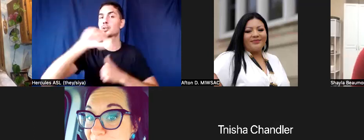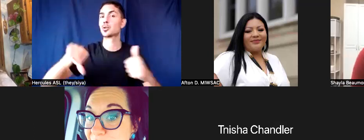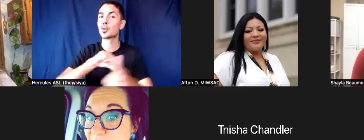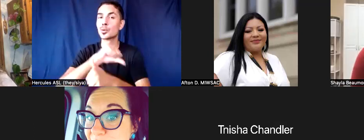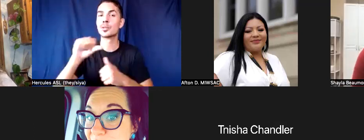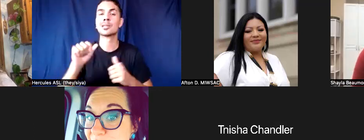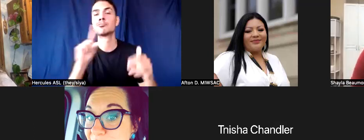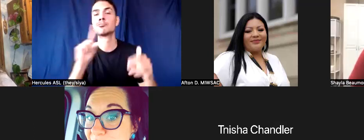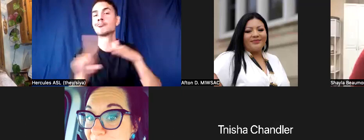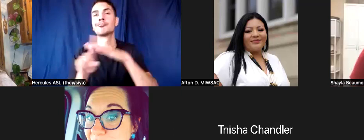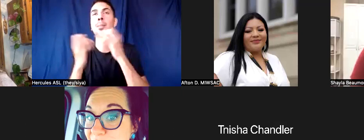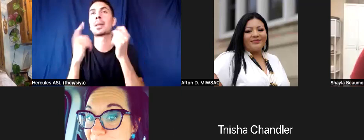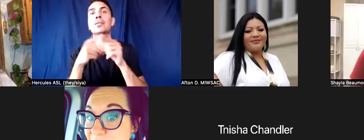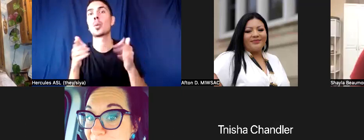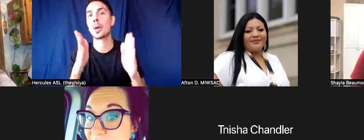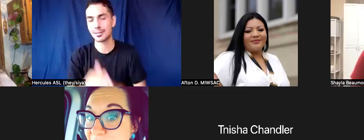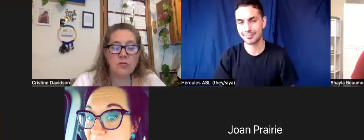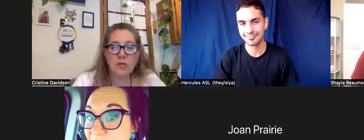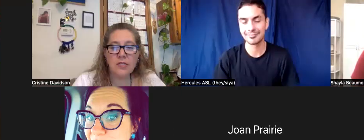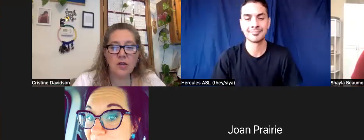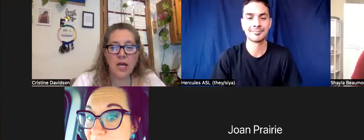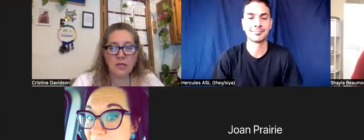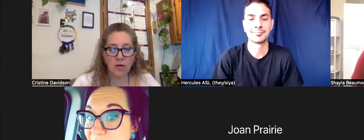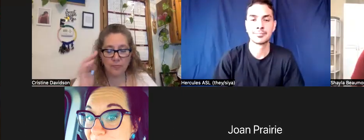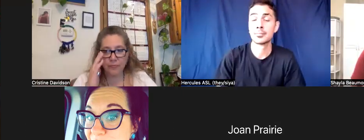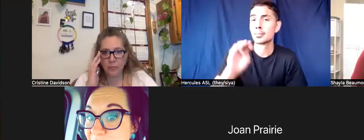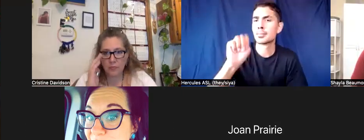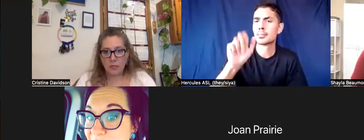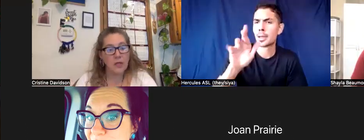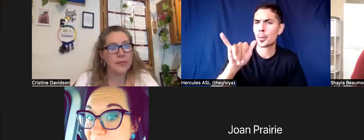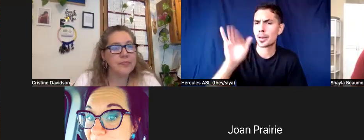ways. Mary, do you want to, I see your hand there?